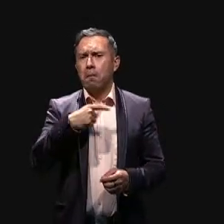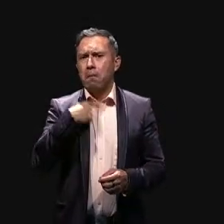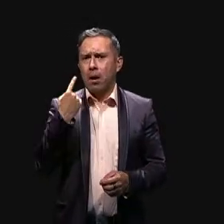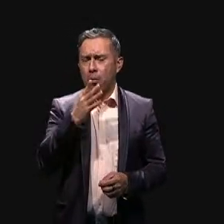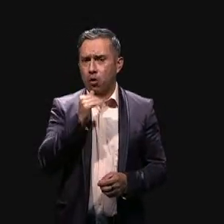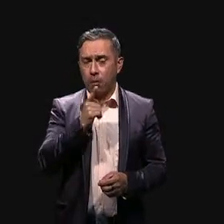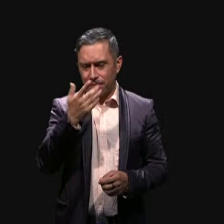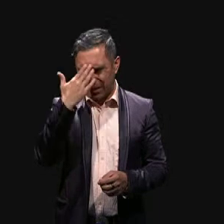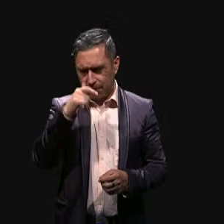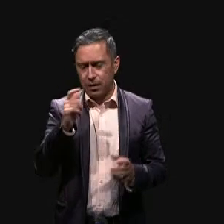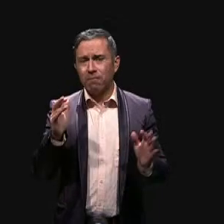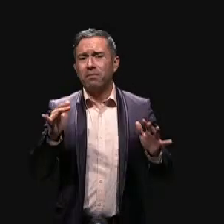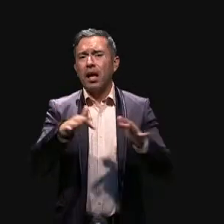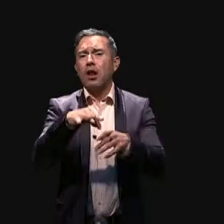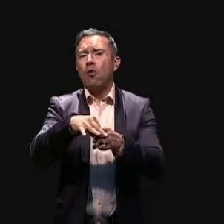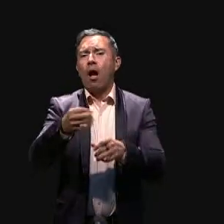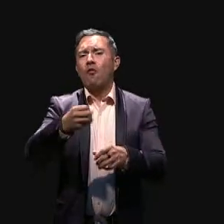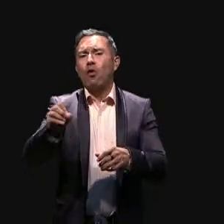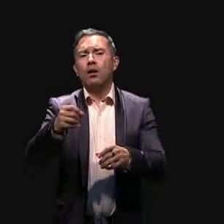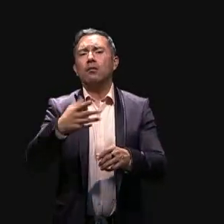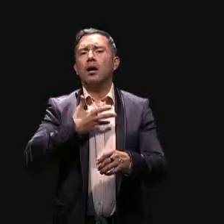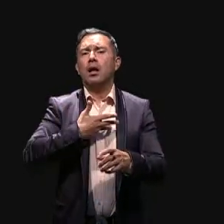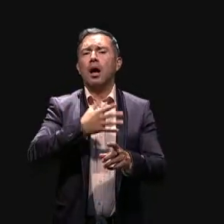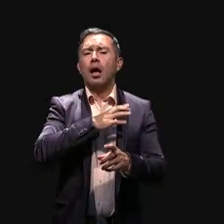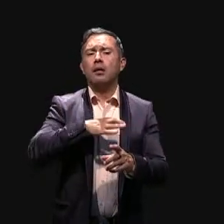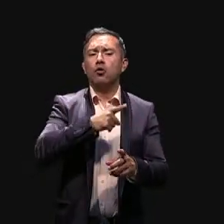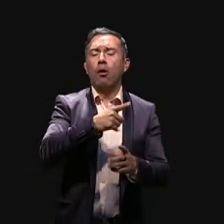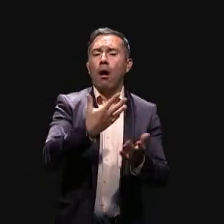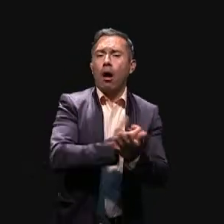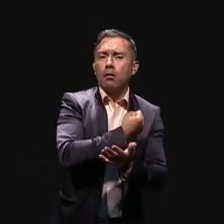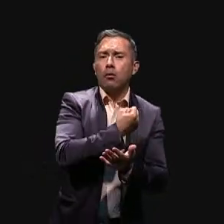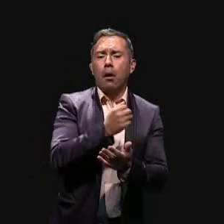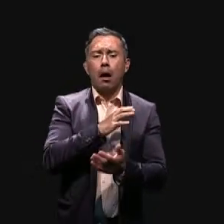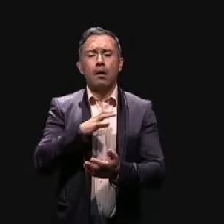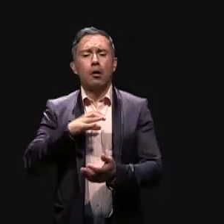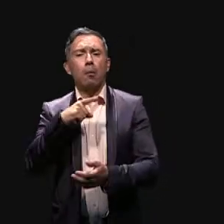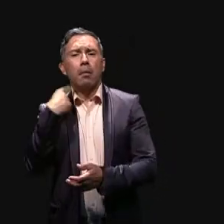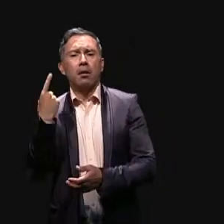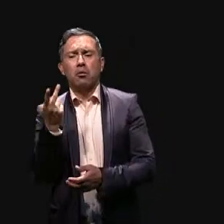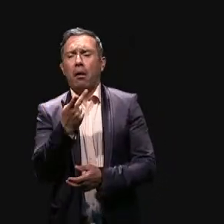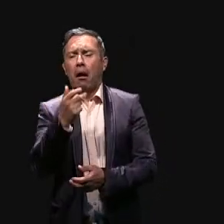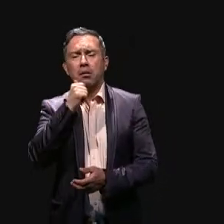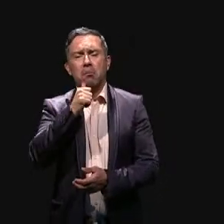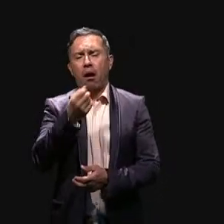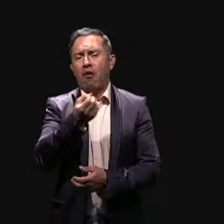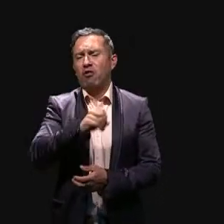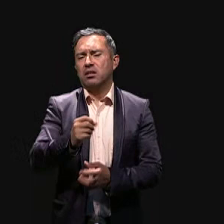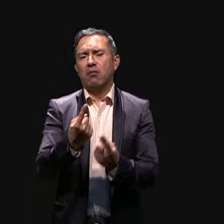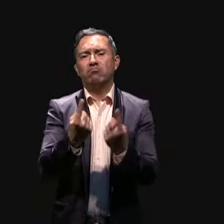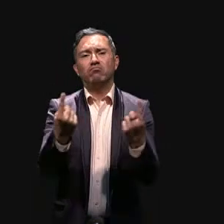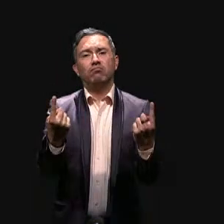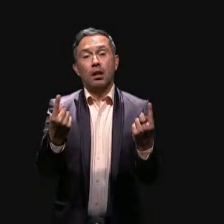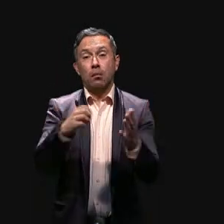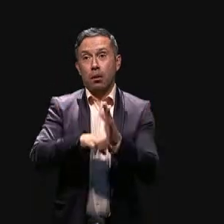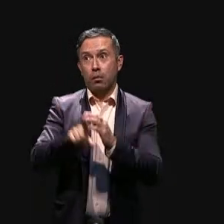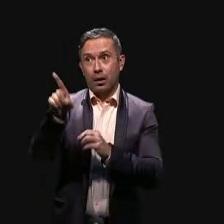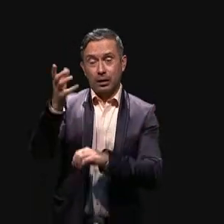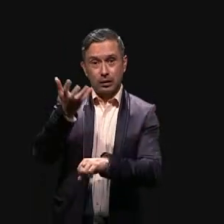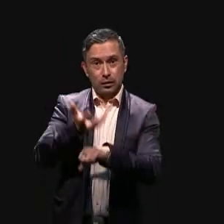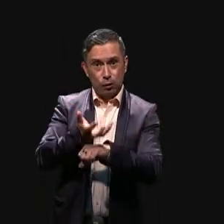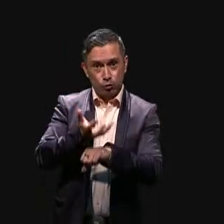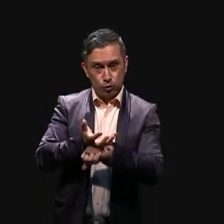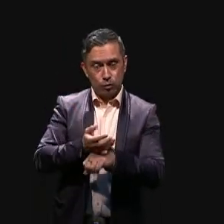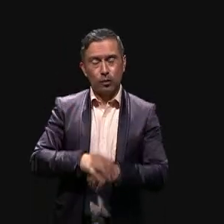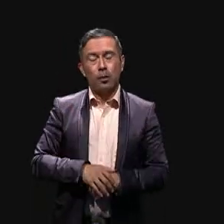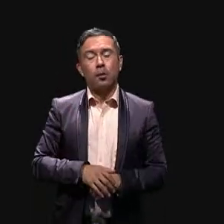it's the case in the United States also that they will accept their own race down the ticket on the ballot that they